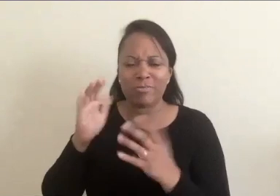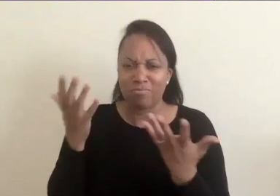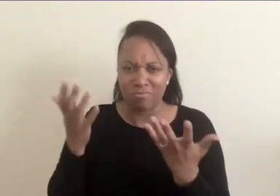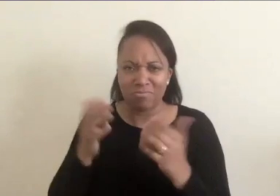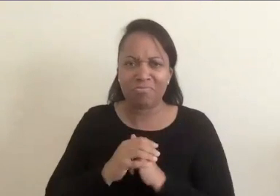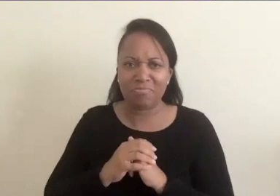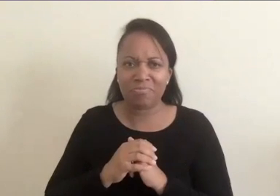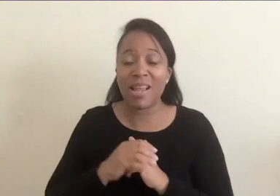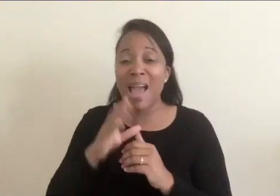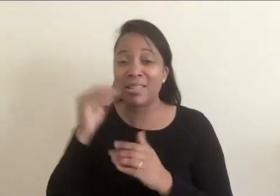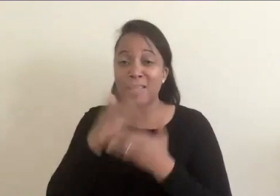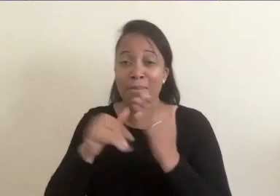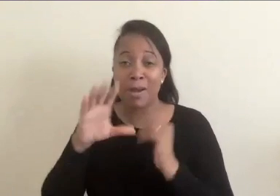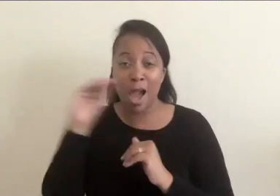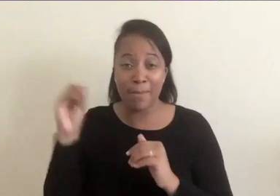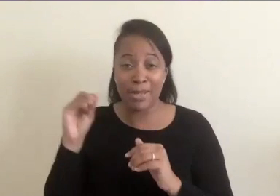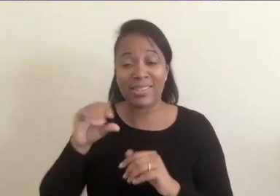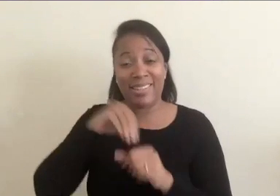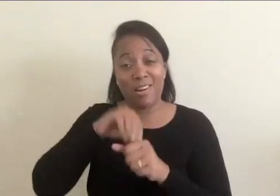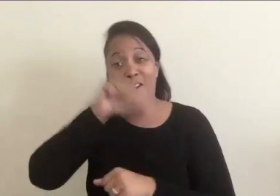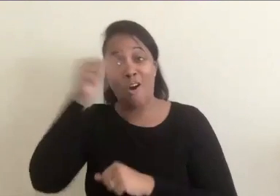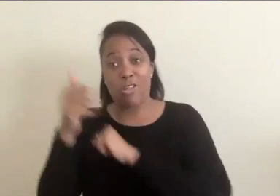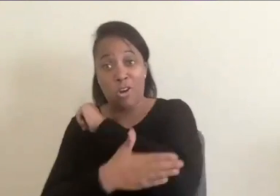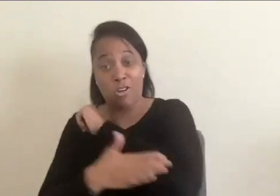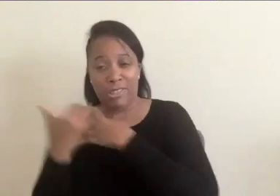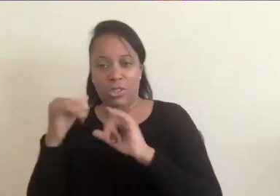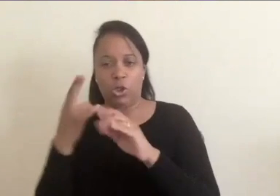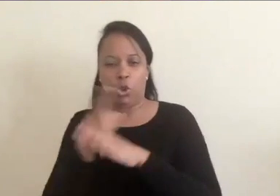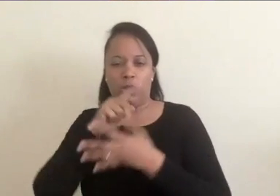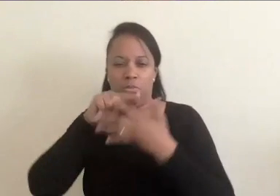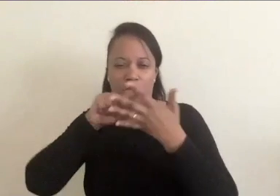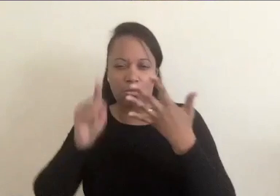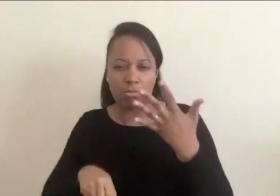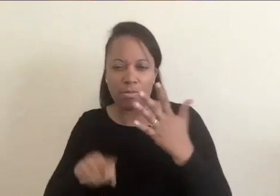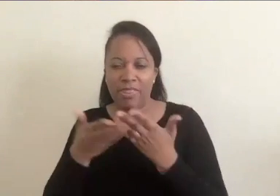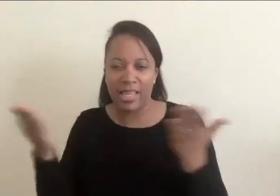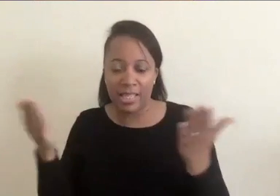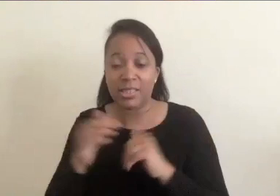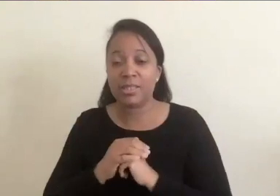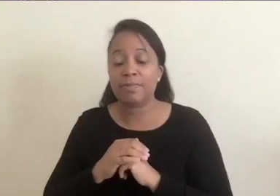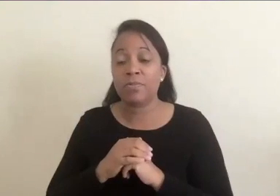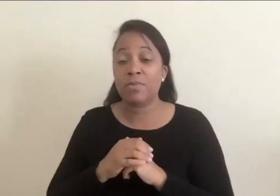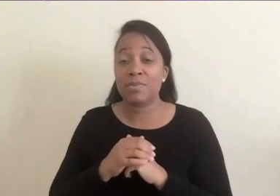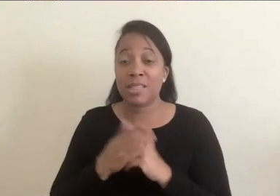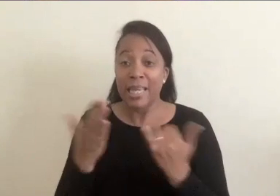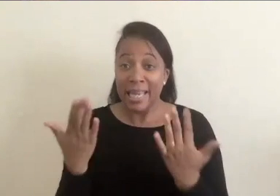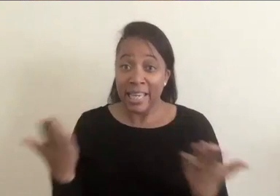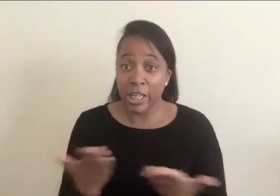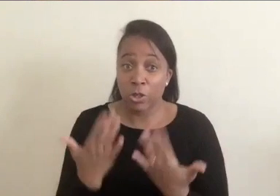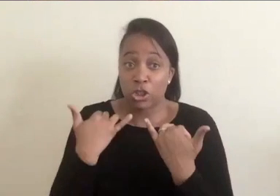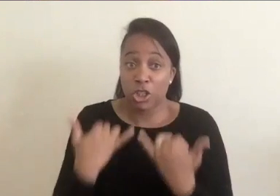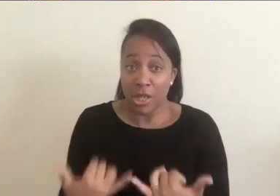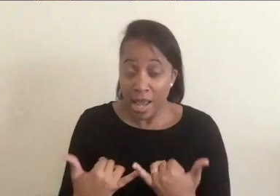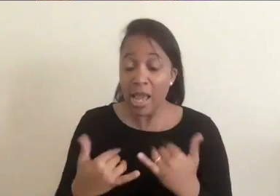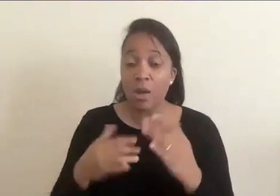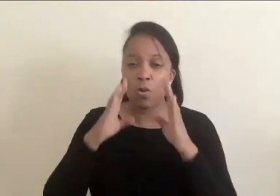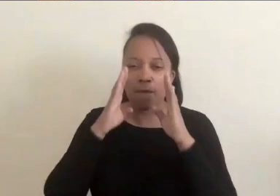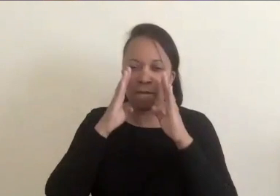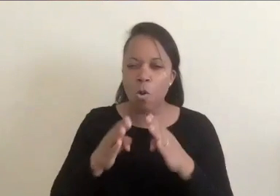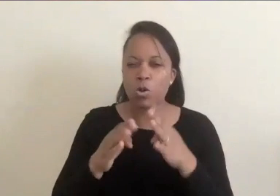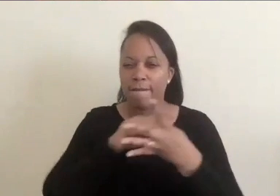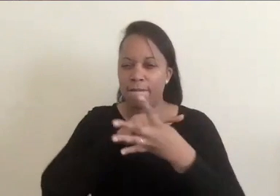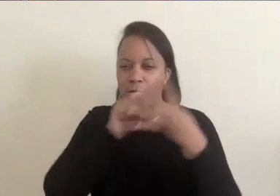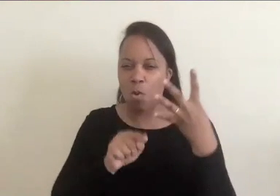abroad. Here, in this section, we'll be focusing on outlining 4 of the most